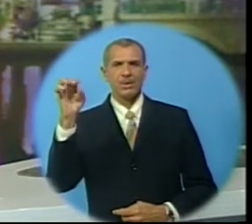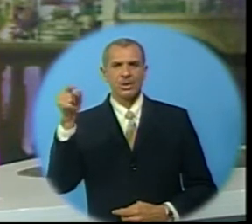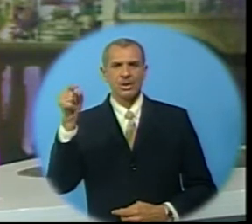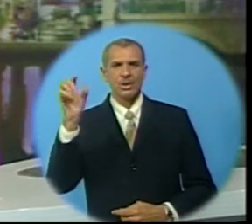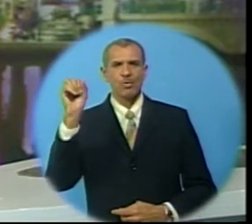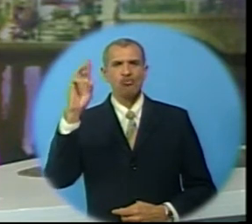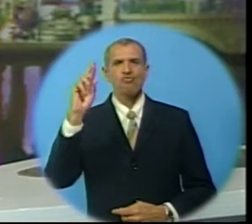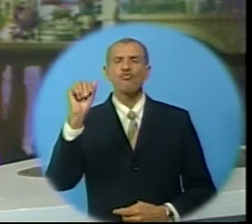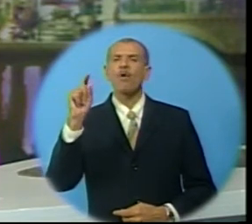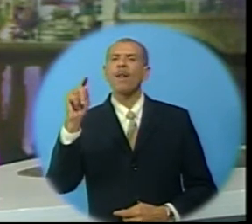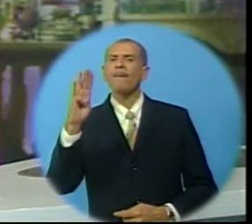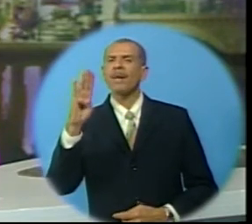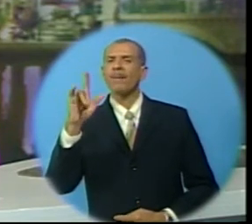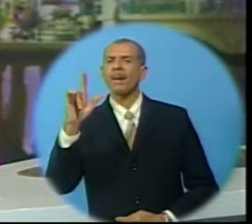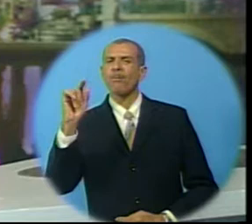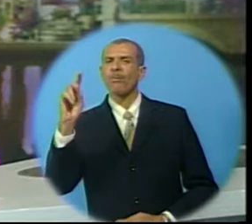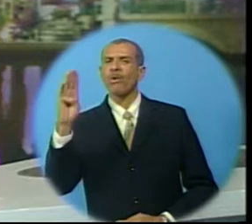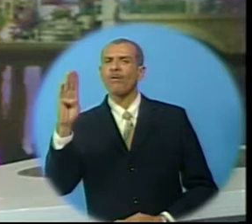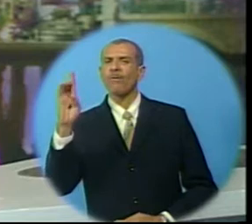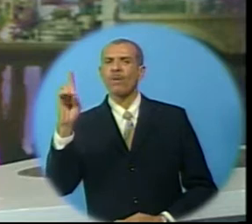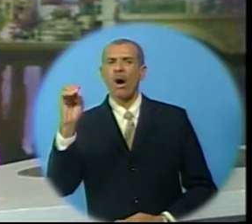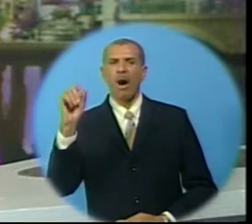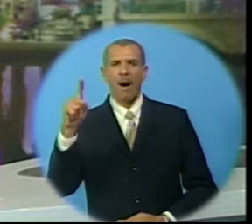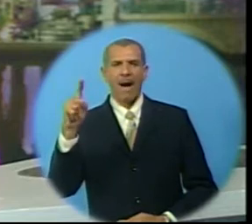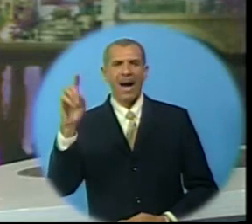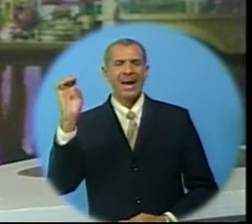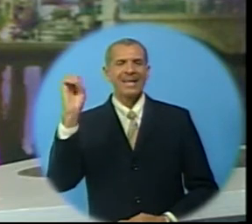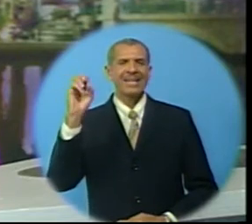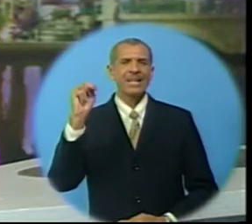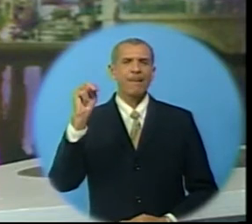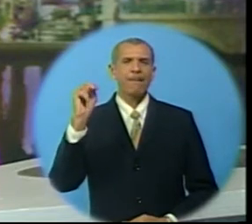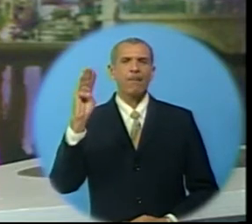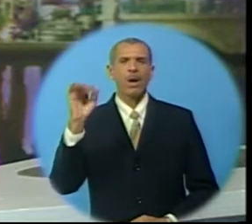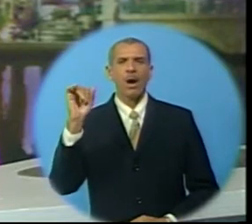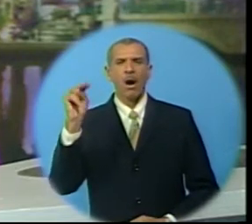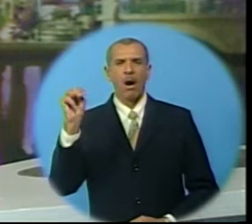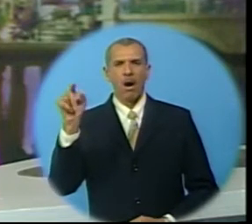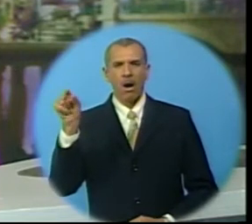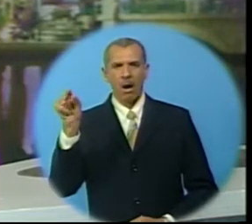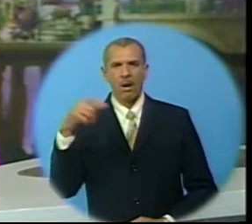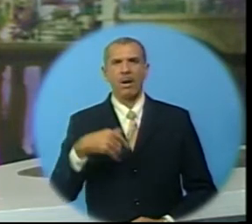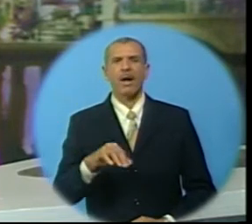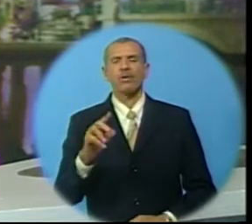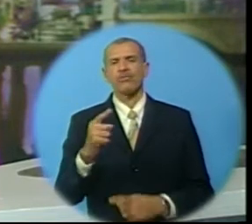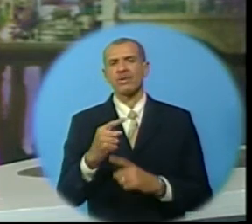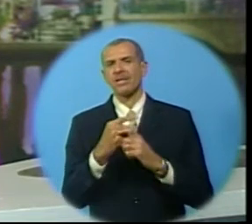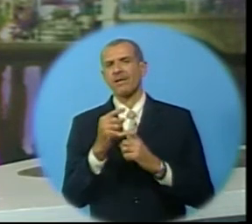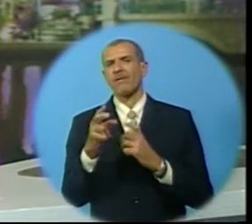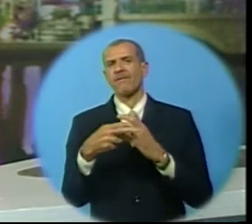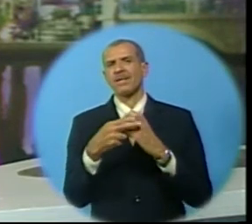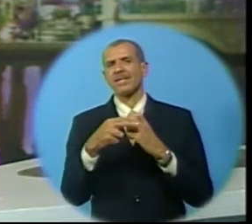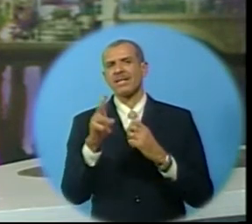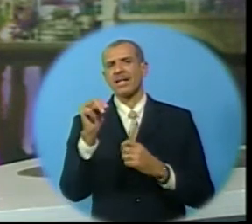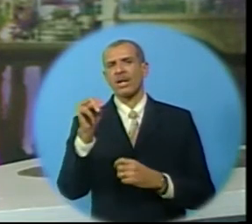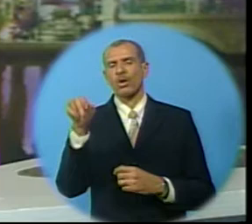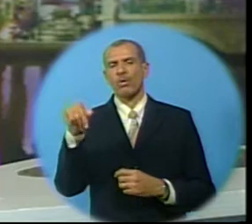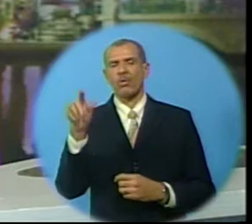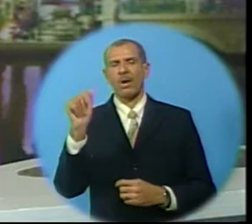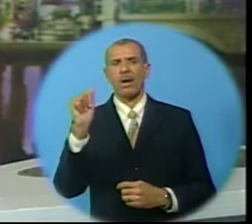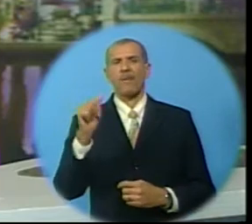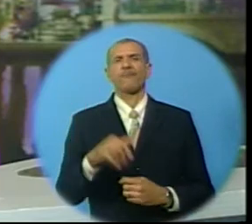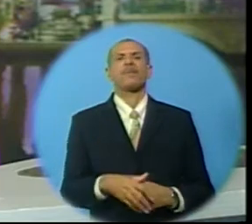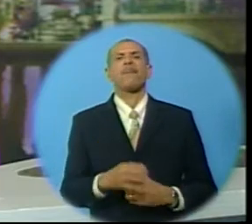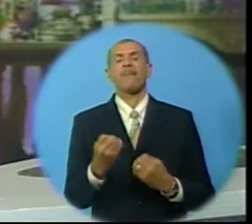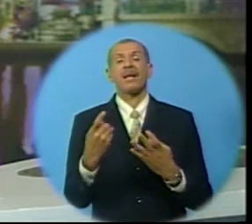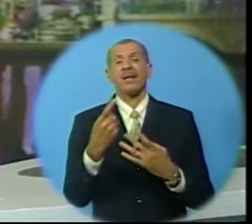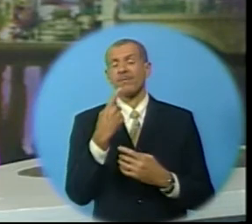Rule, Billboard, Doc, and Enobong. The reserve is Nika. Many of the semi-finalists told CBC they